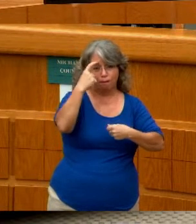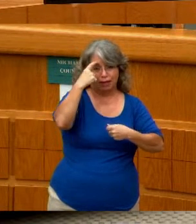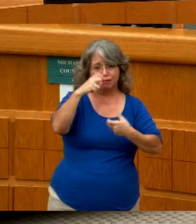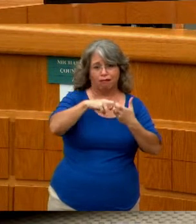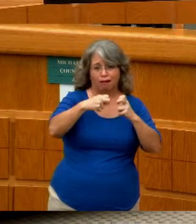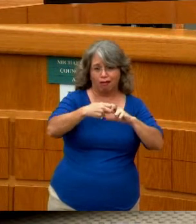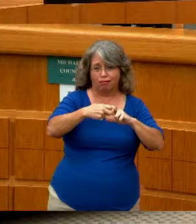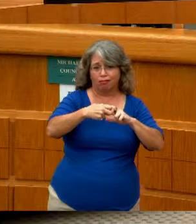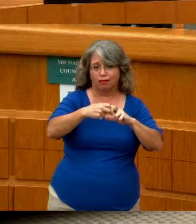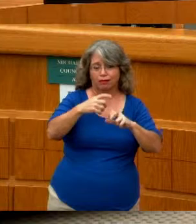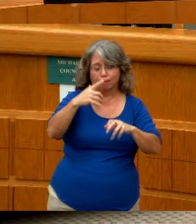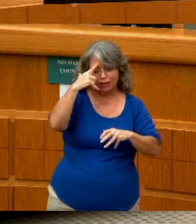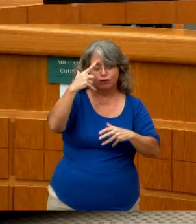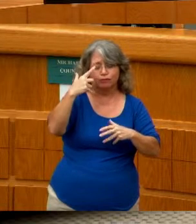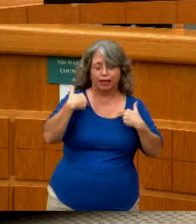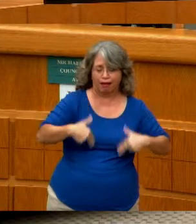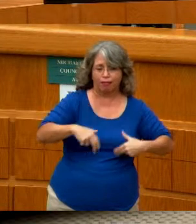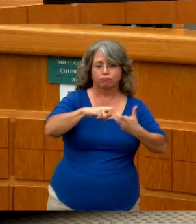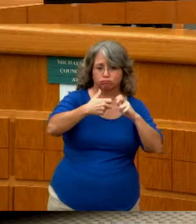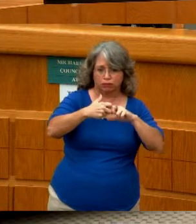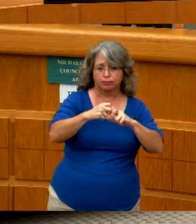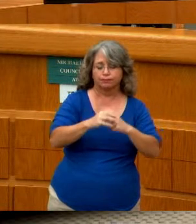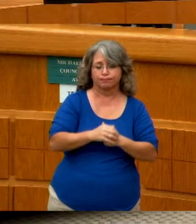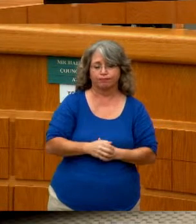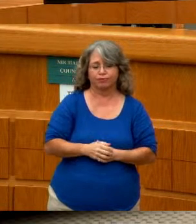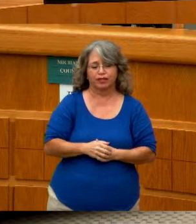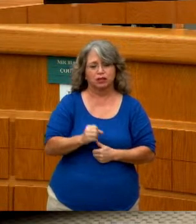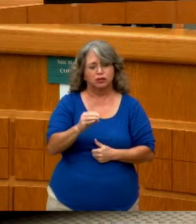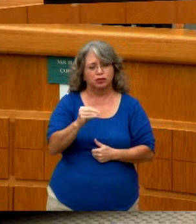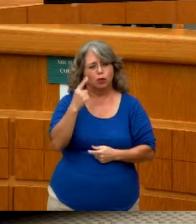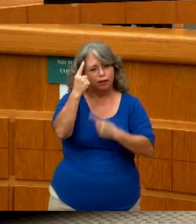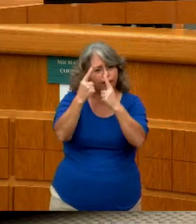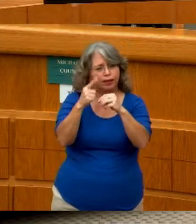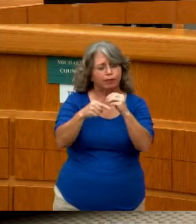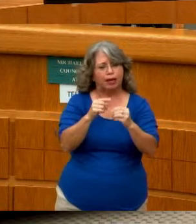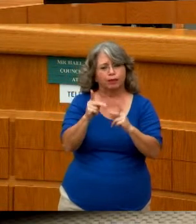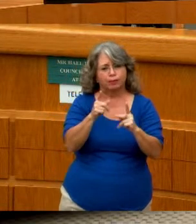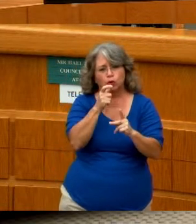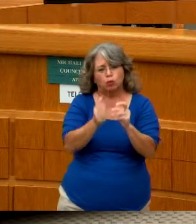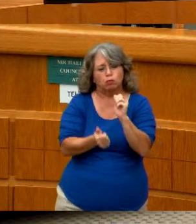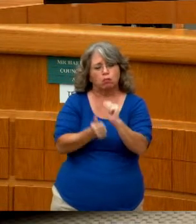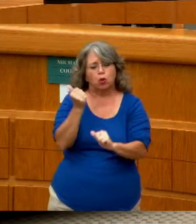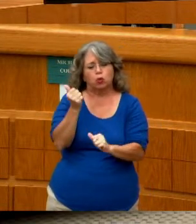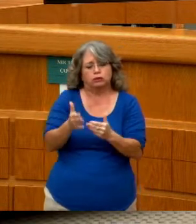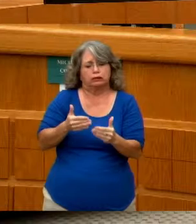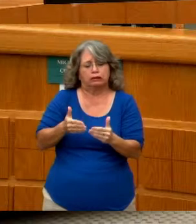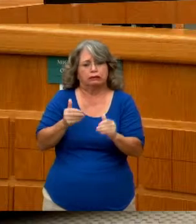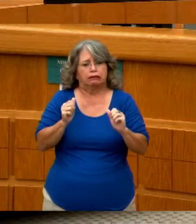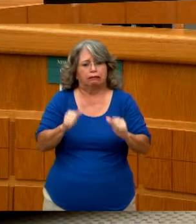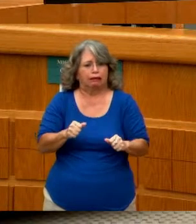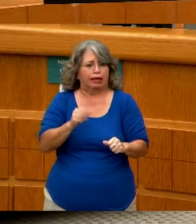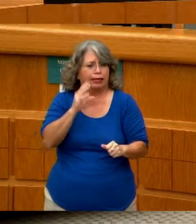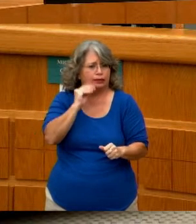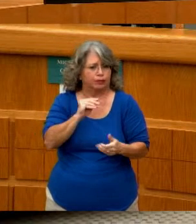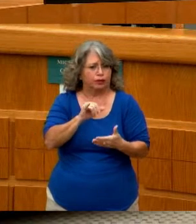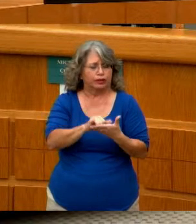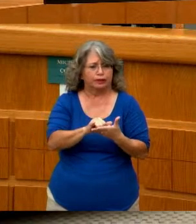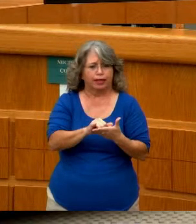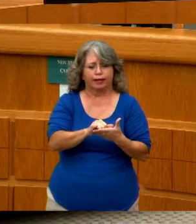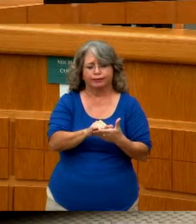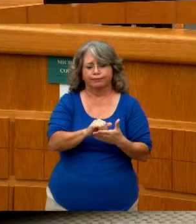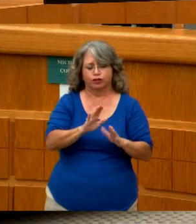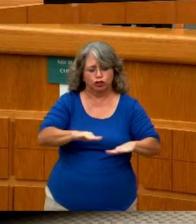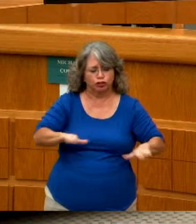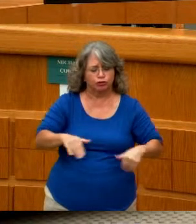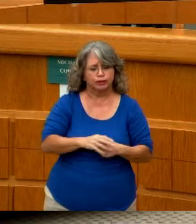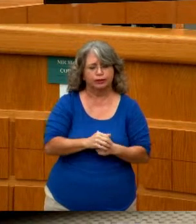health concerns. So I want us to be thoughtful about those that are the most vulnerable, including our children and our